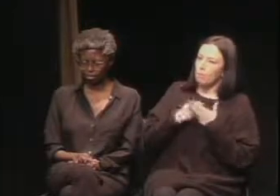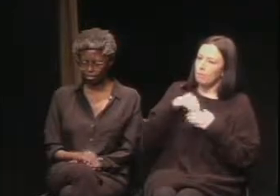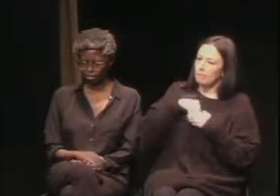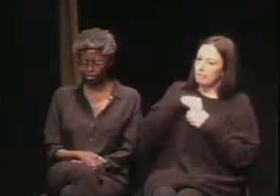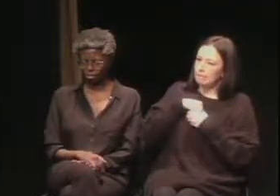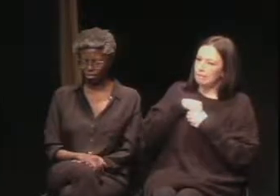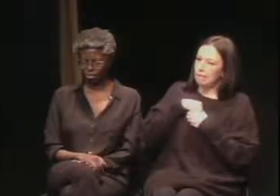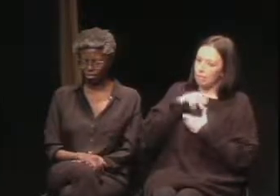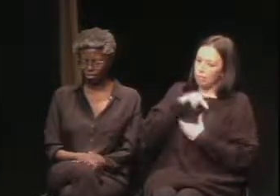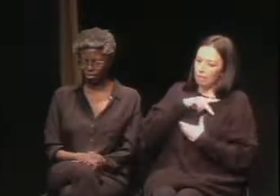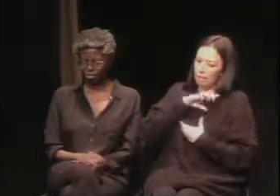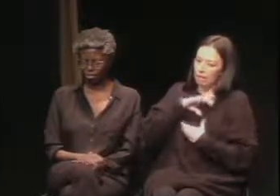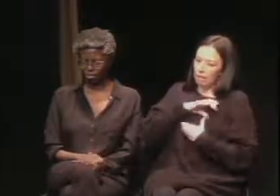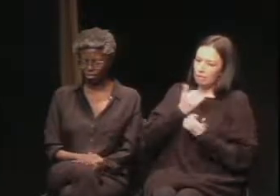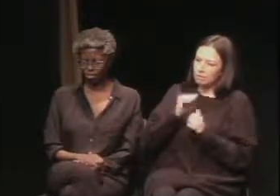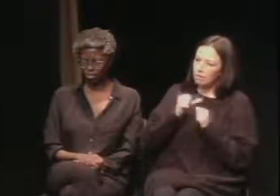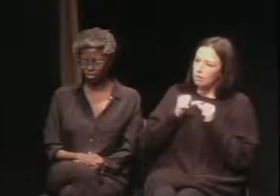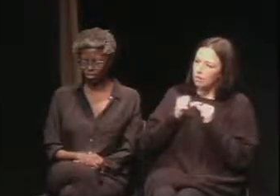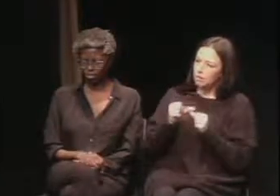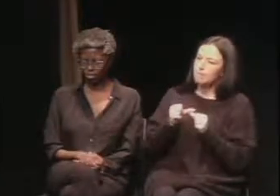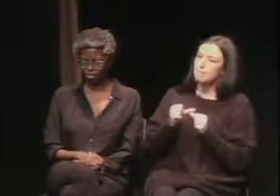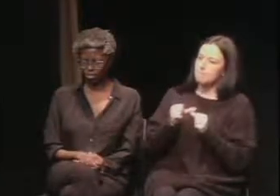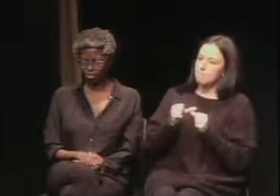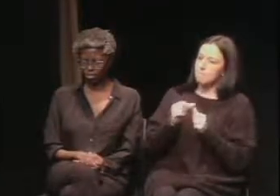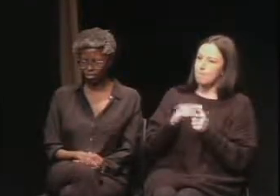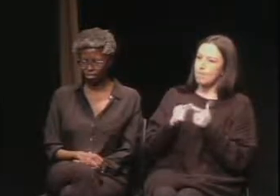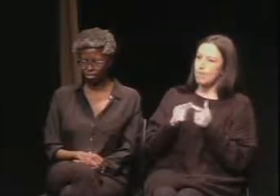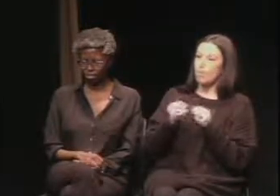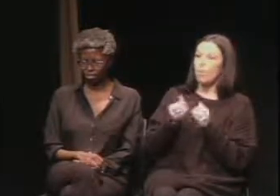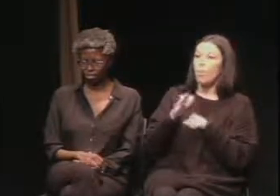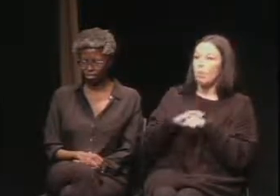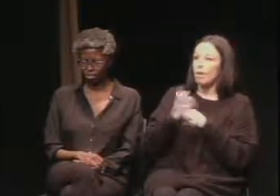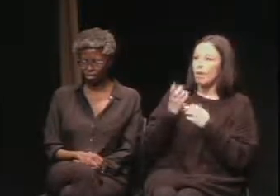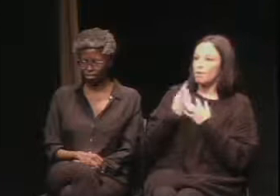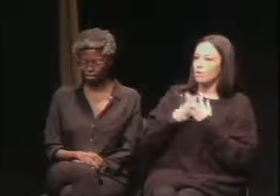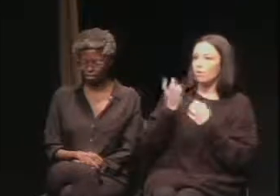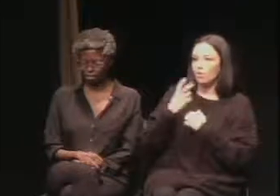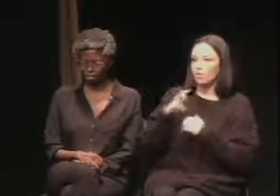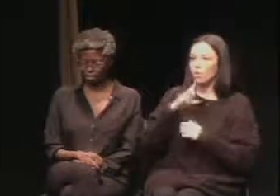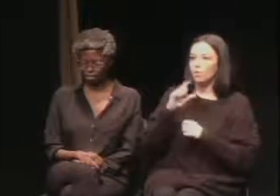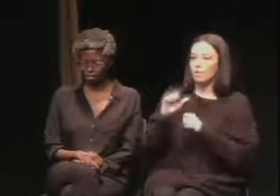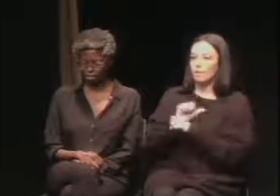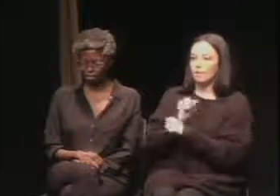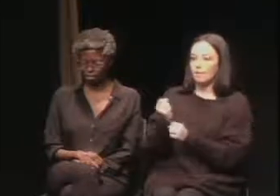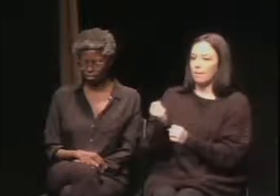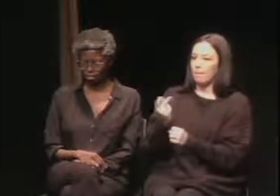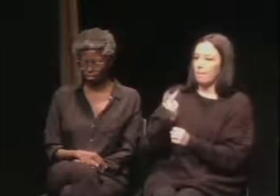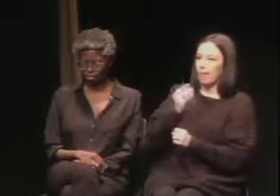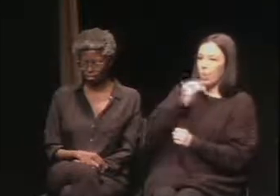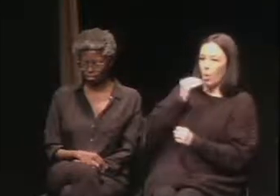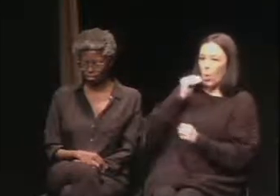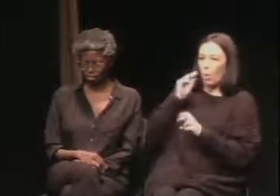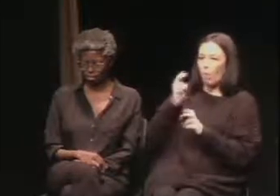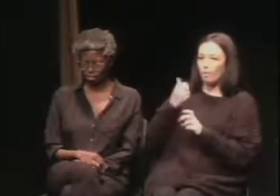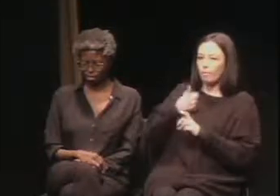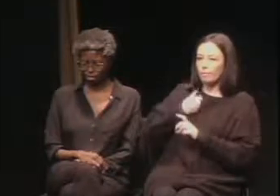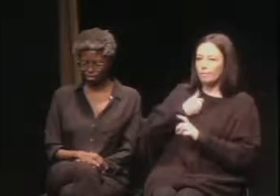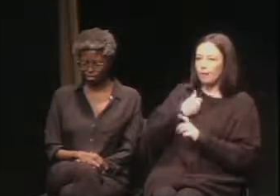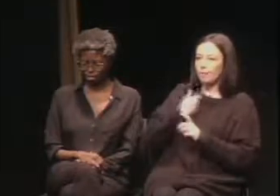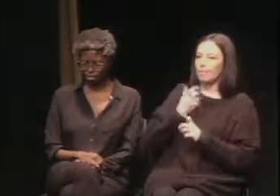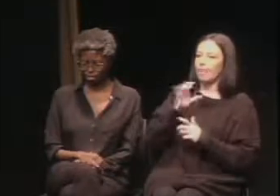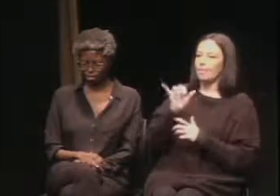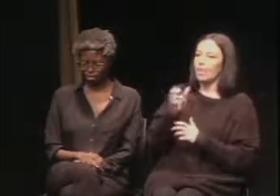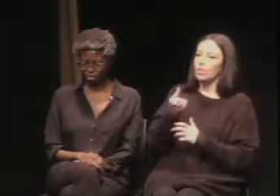intact and start, and then even beyond that, start on a journey to try to become whole and get back to that, that is